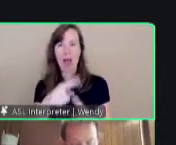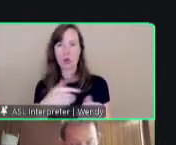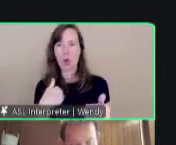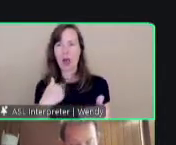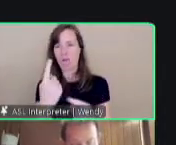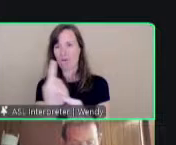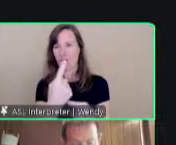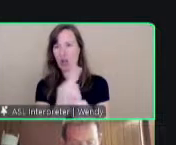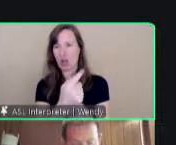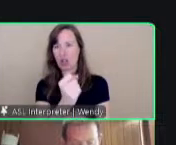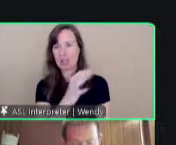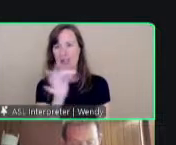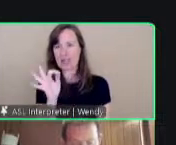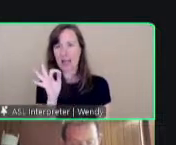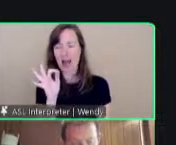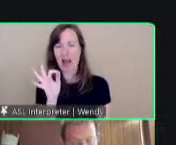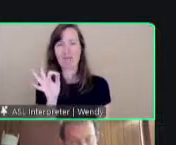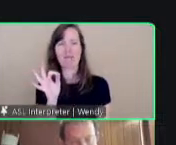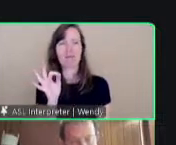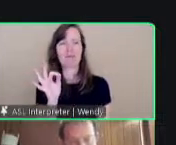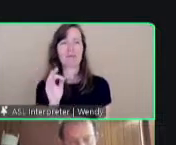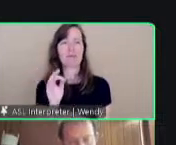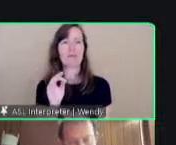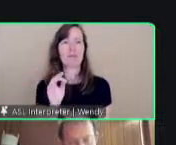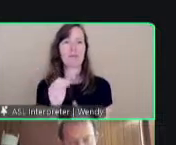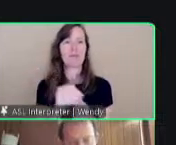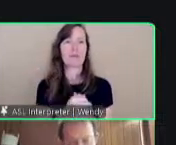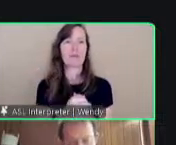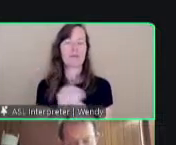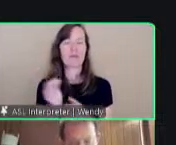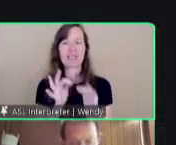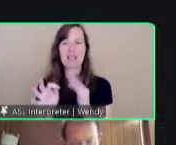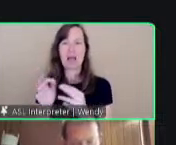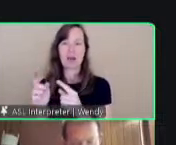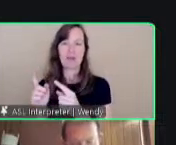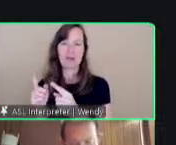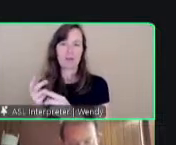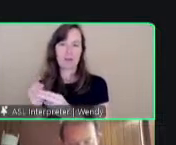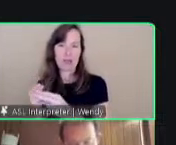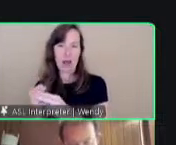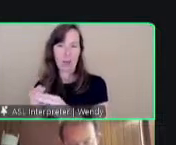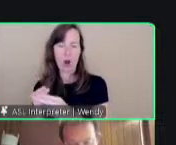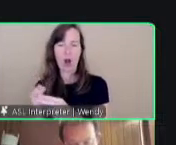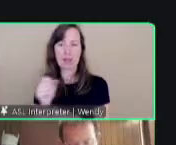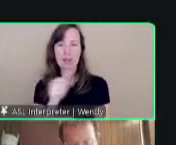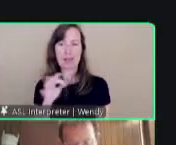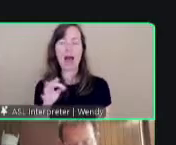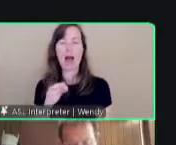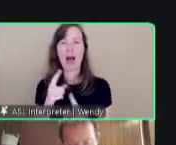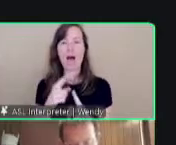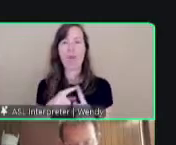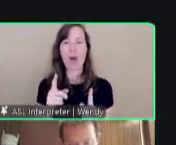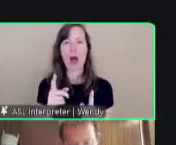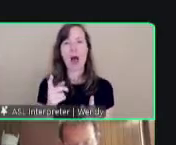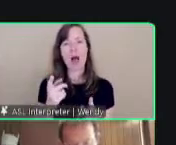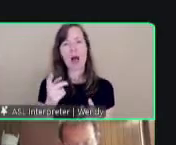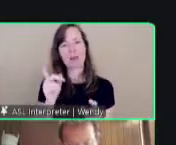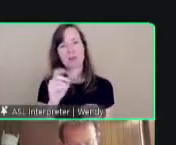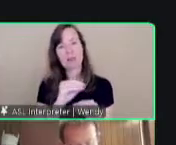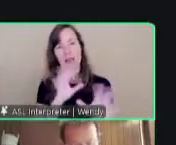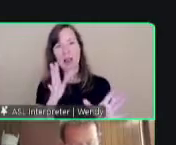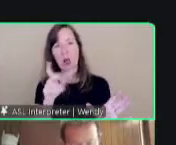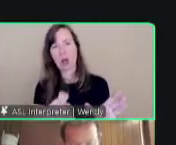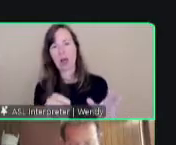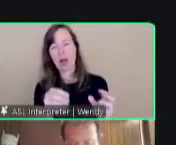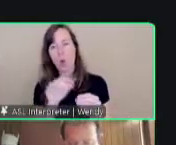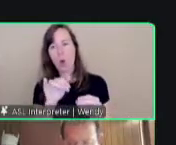staff over temps. But it became clear that we needed to look at doing more this year to help balance the budget.